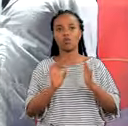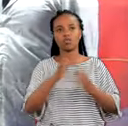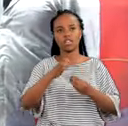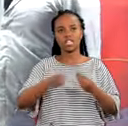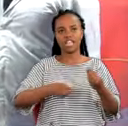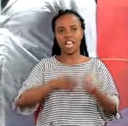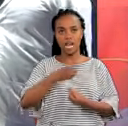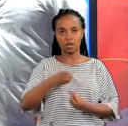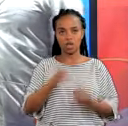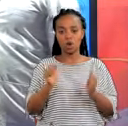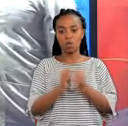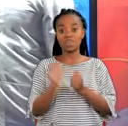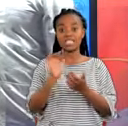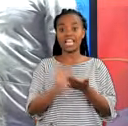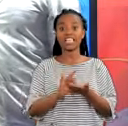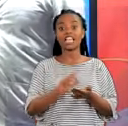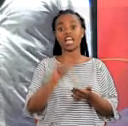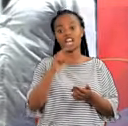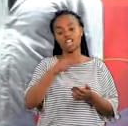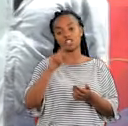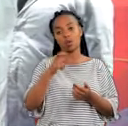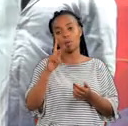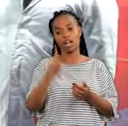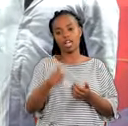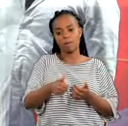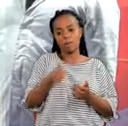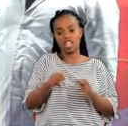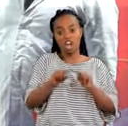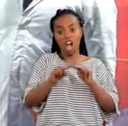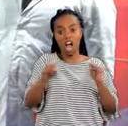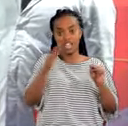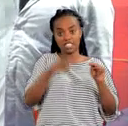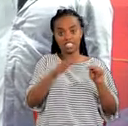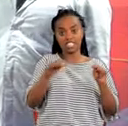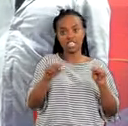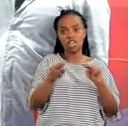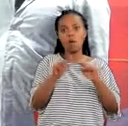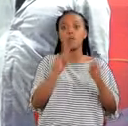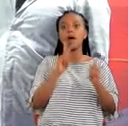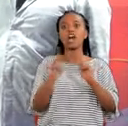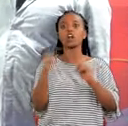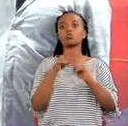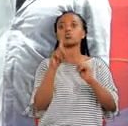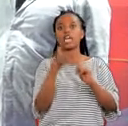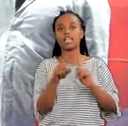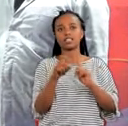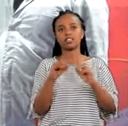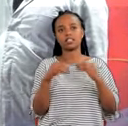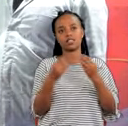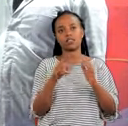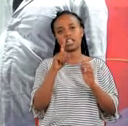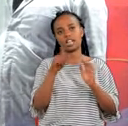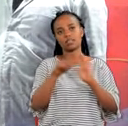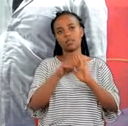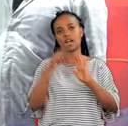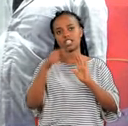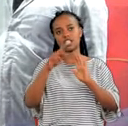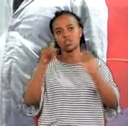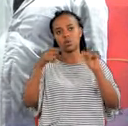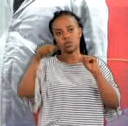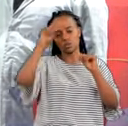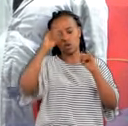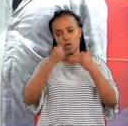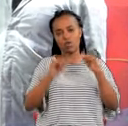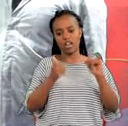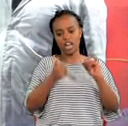ellipse with center h, comma k and major axis. Power to x axis is given by x minus h whole squared over a